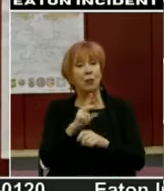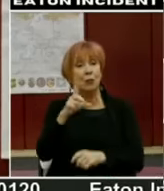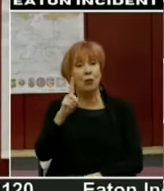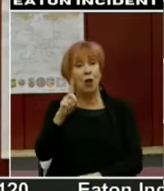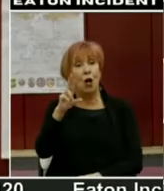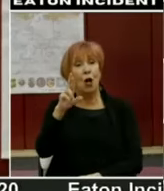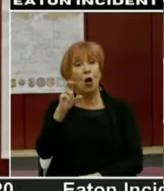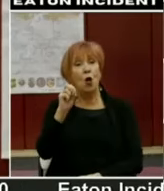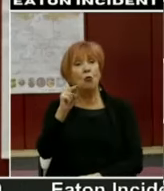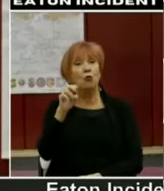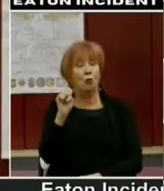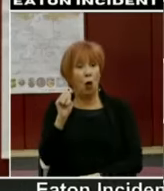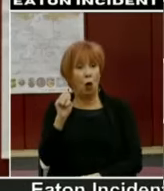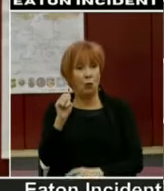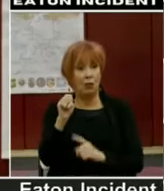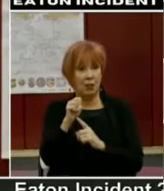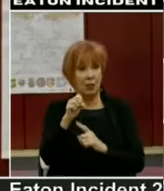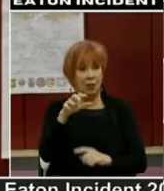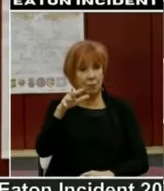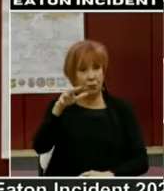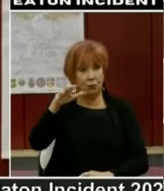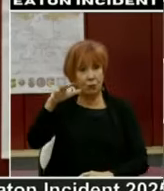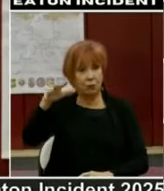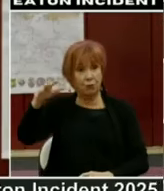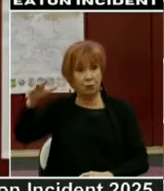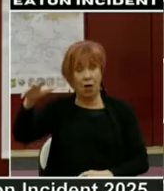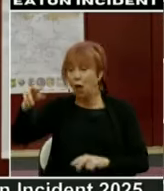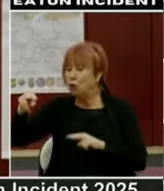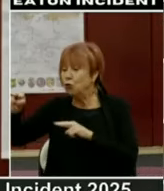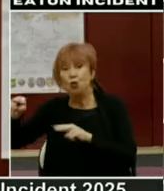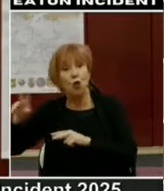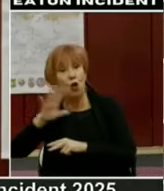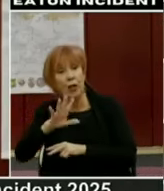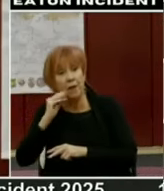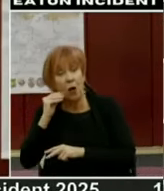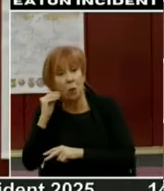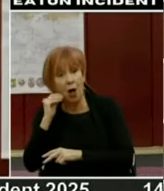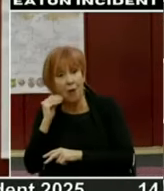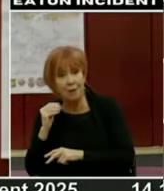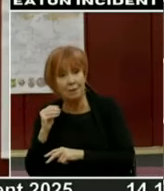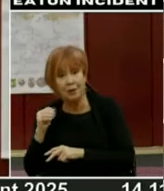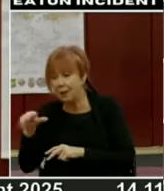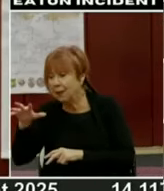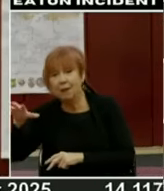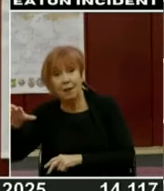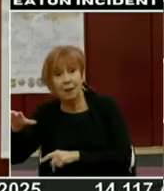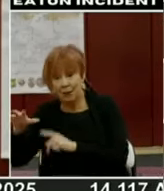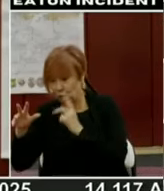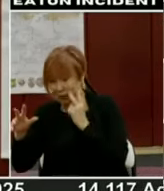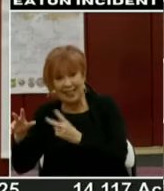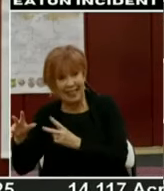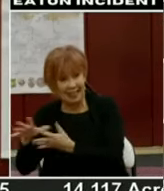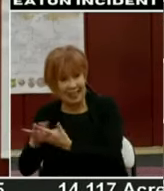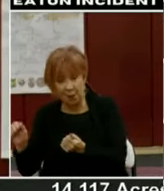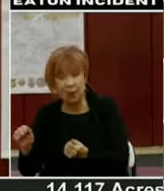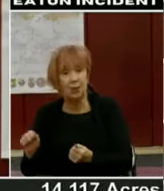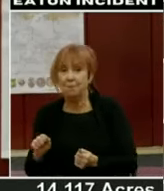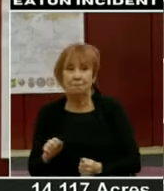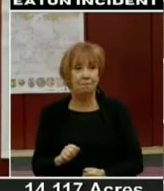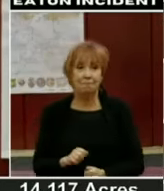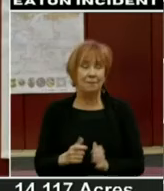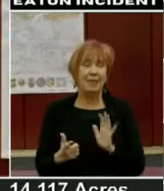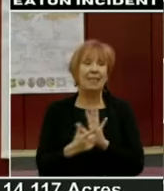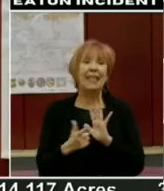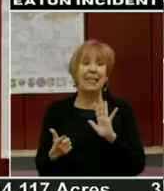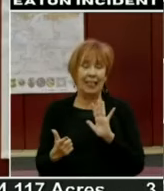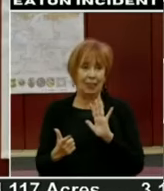areas to assess their property damage. The answer is no. It is actually illegal. It's